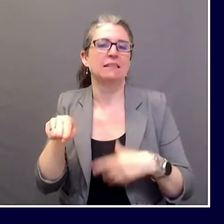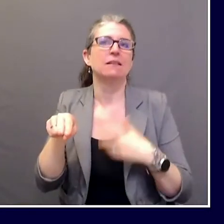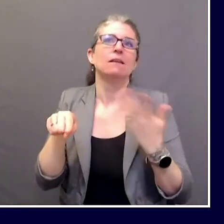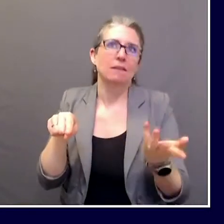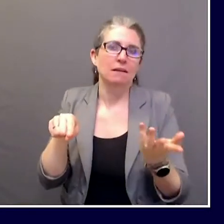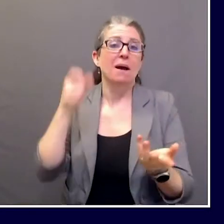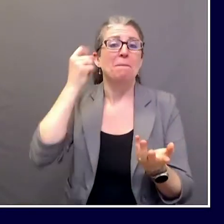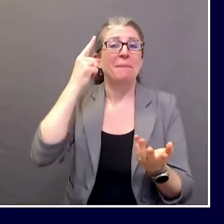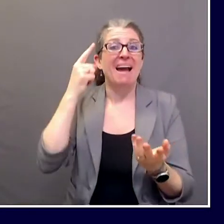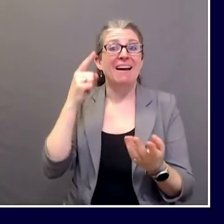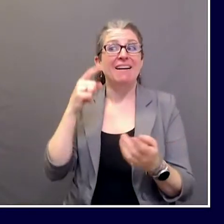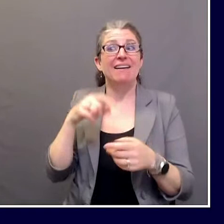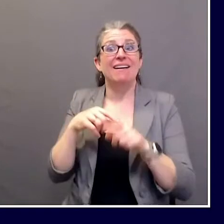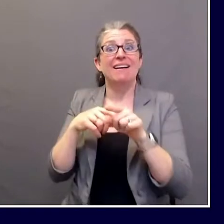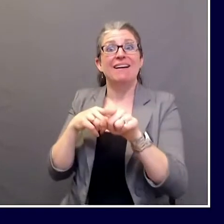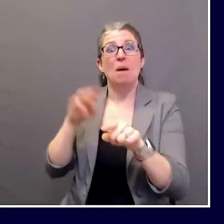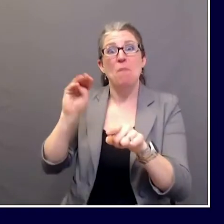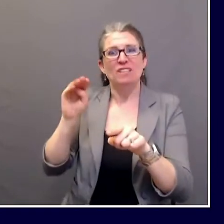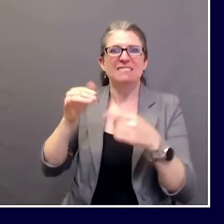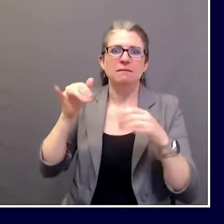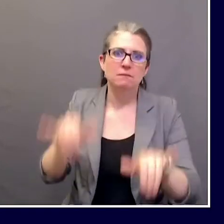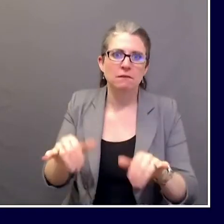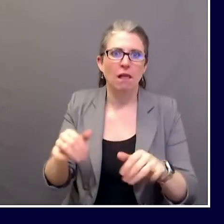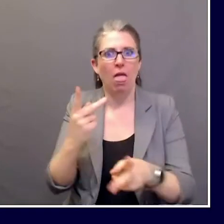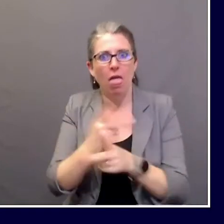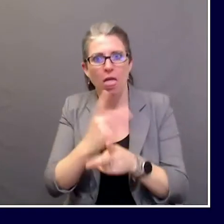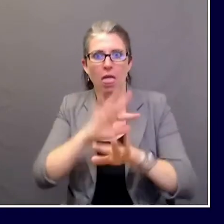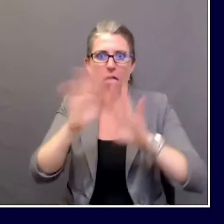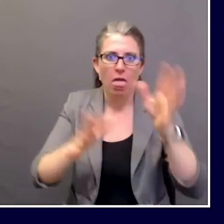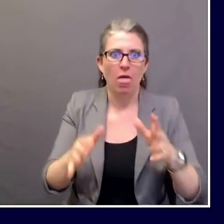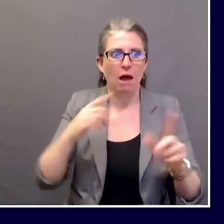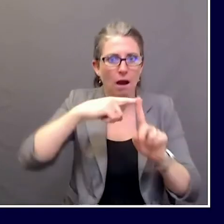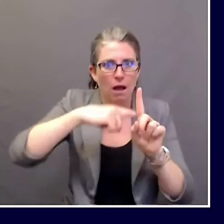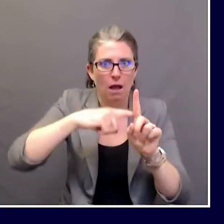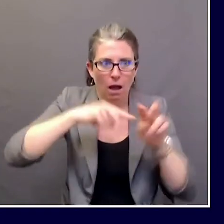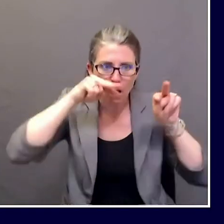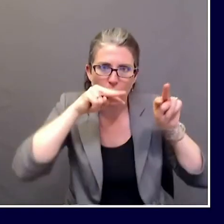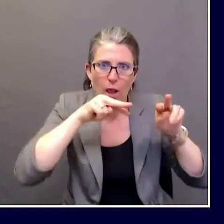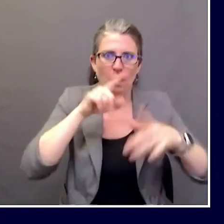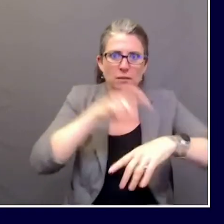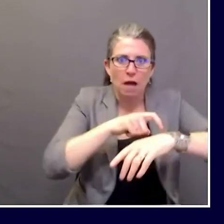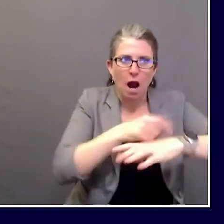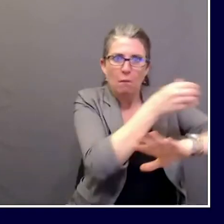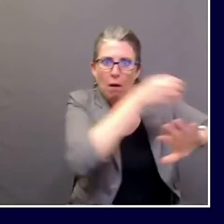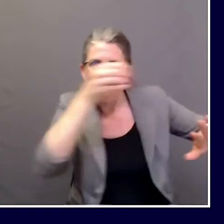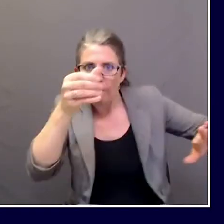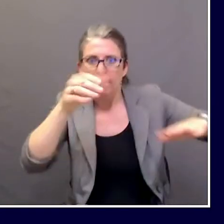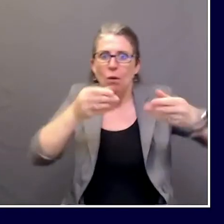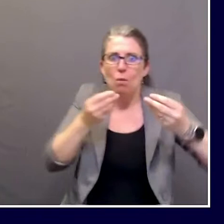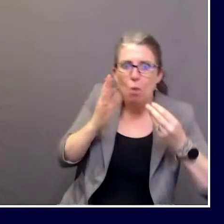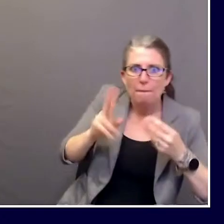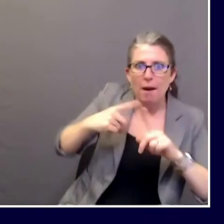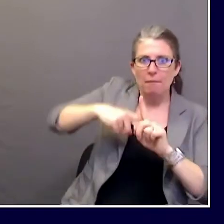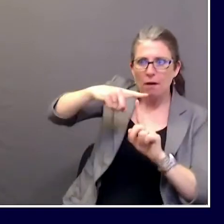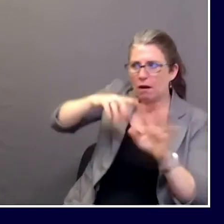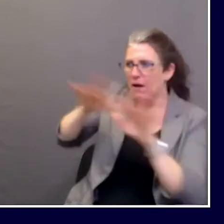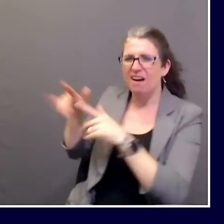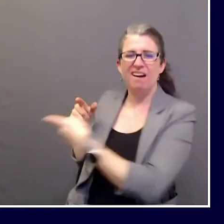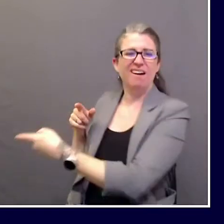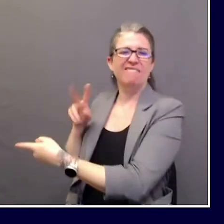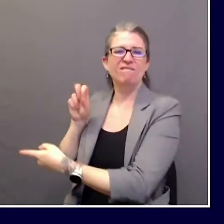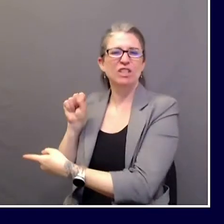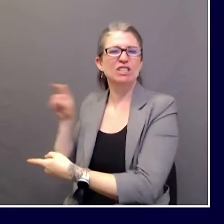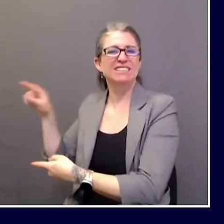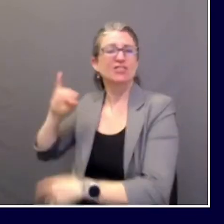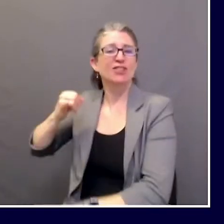J&J vaccine, but also the Moderna vaccine. So that wasn't a major issue for us. We just had to make